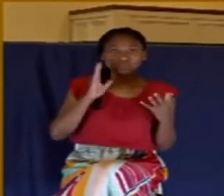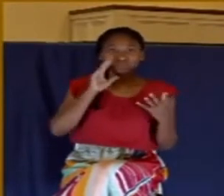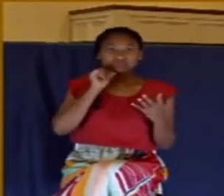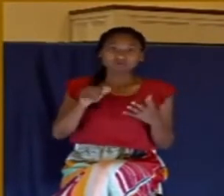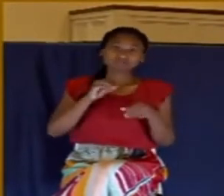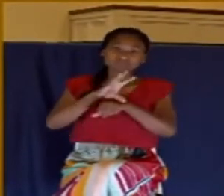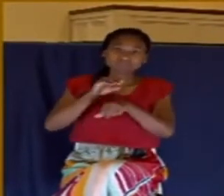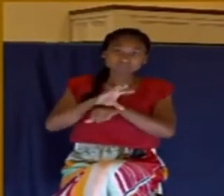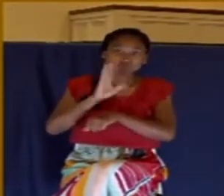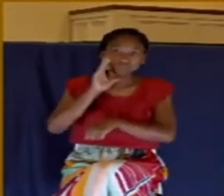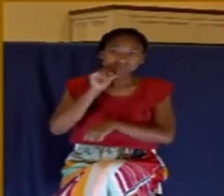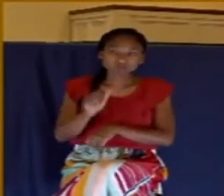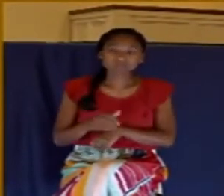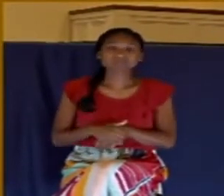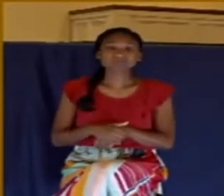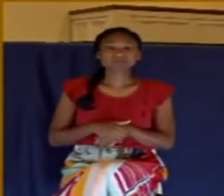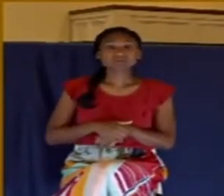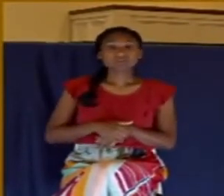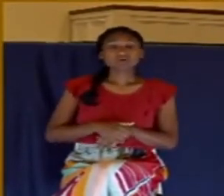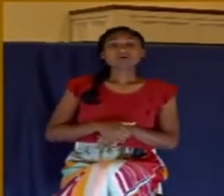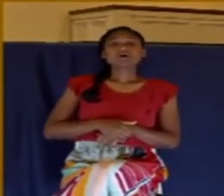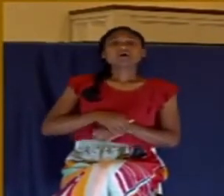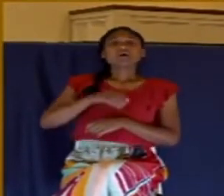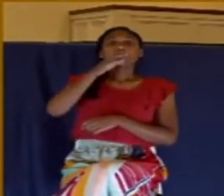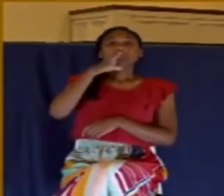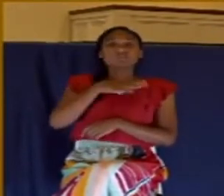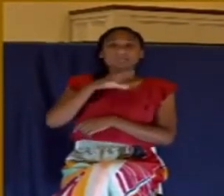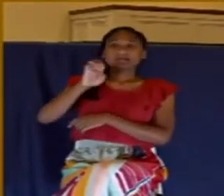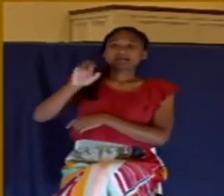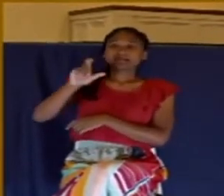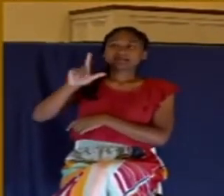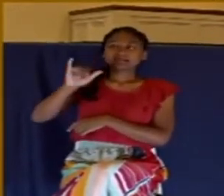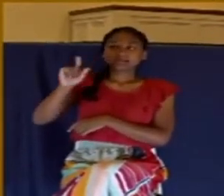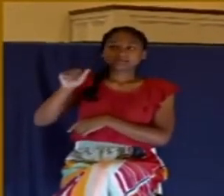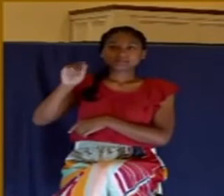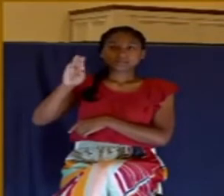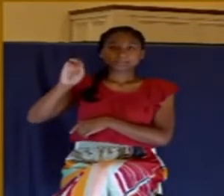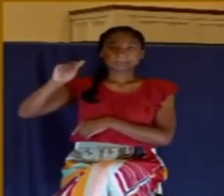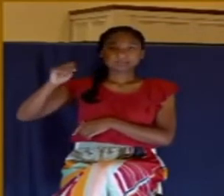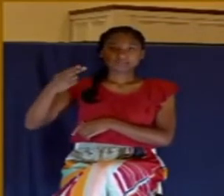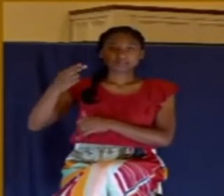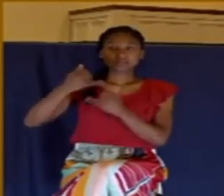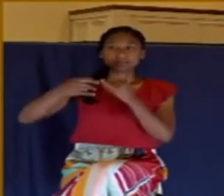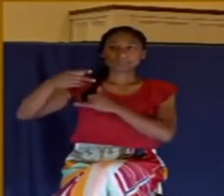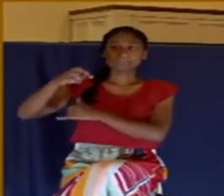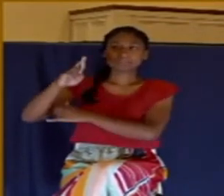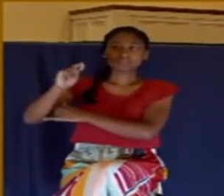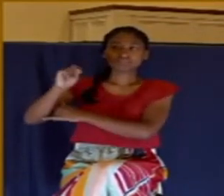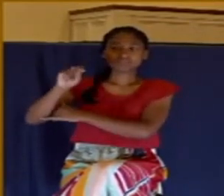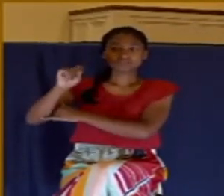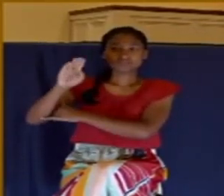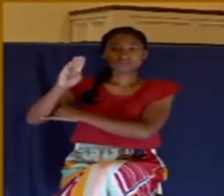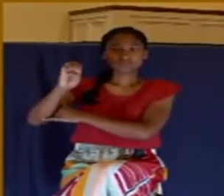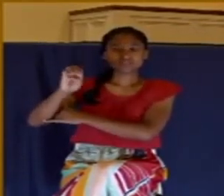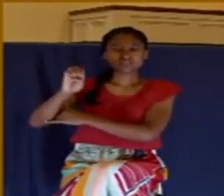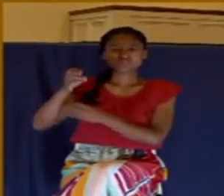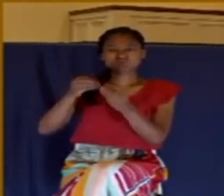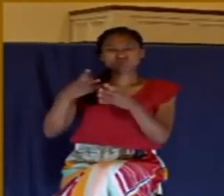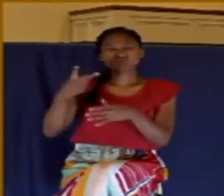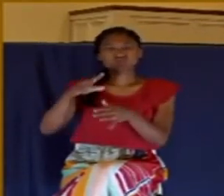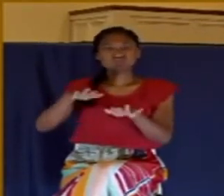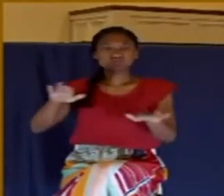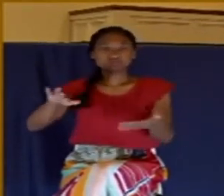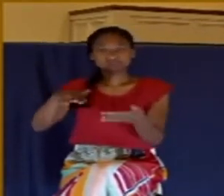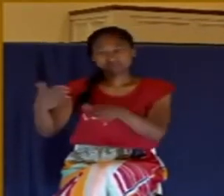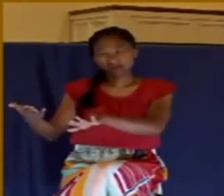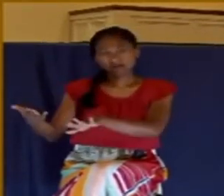people. Elizabeth Prentice was a mother who lost 2 children, and she was devastated by it, and she cast herself on the Lord. She later